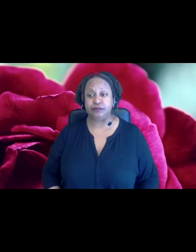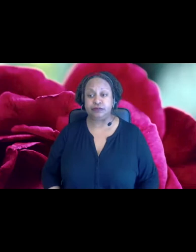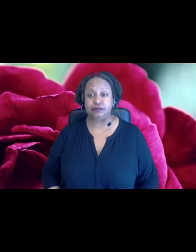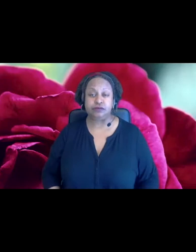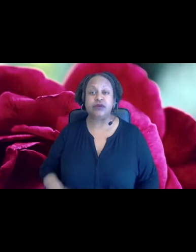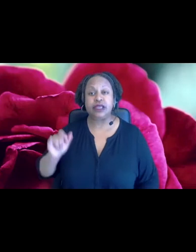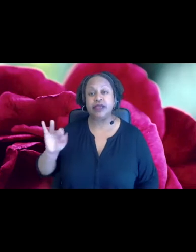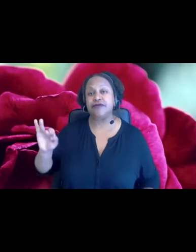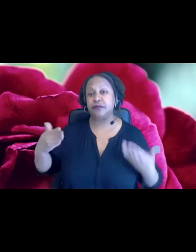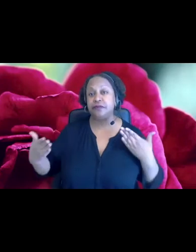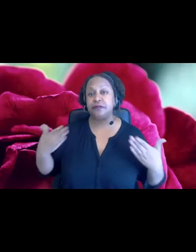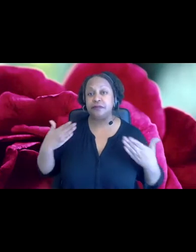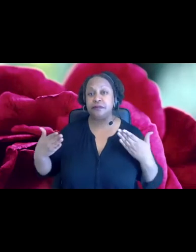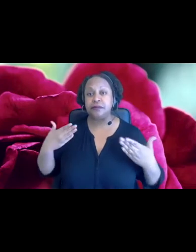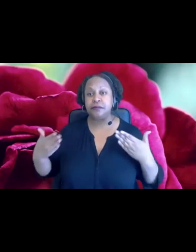were